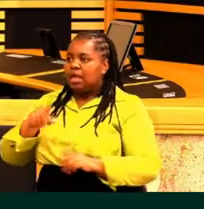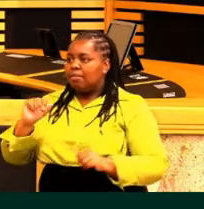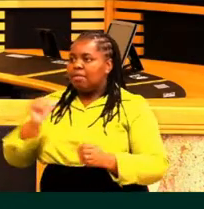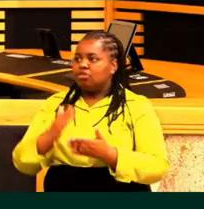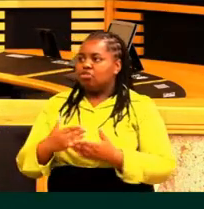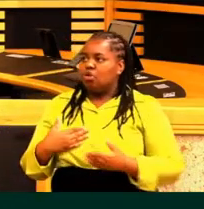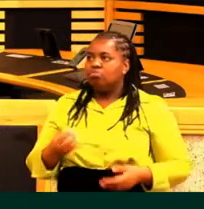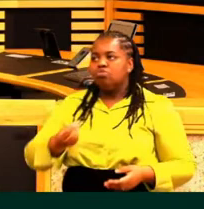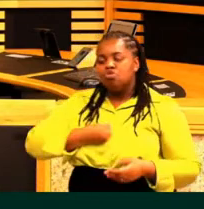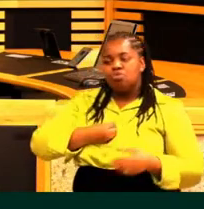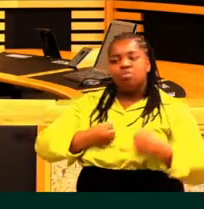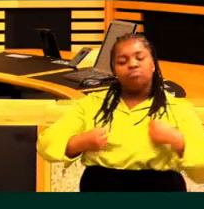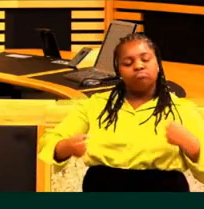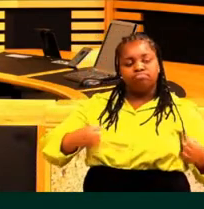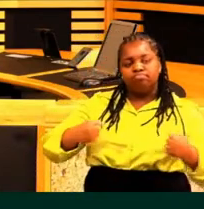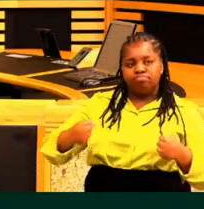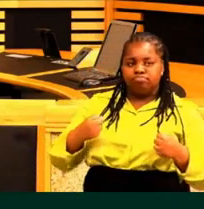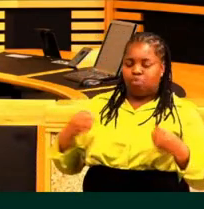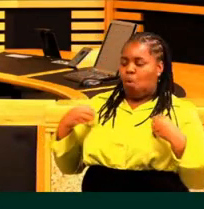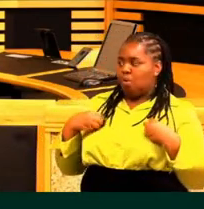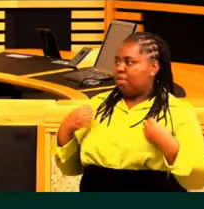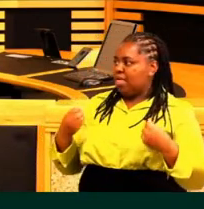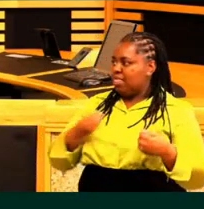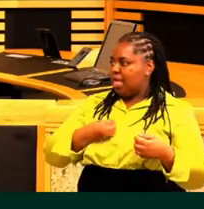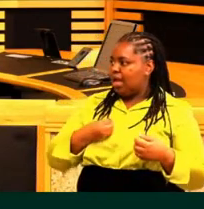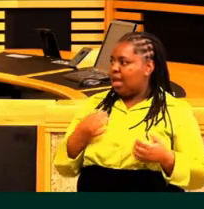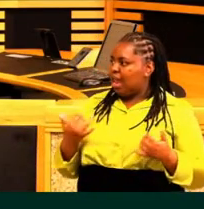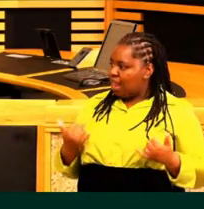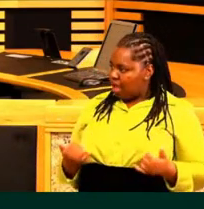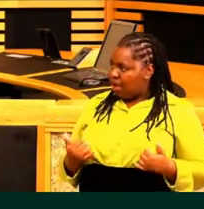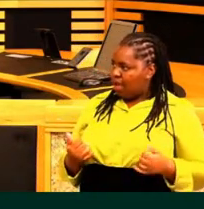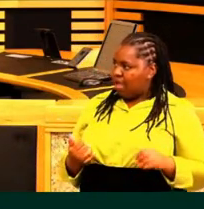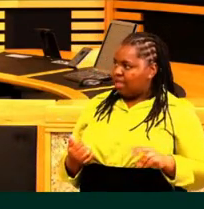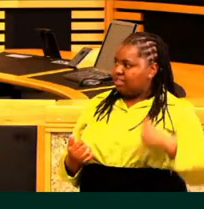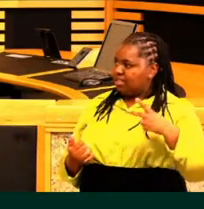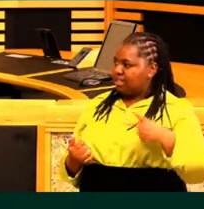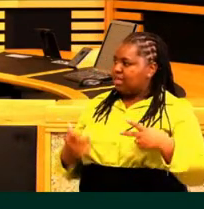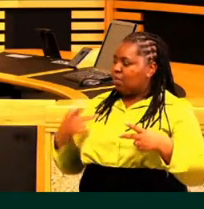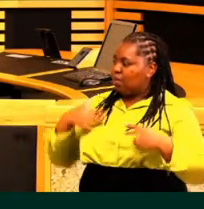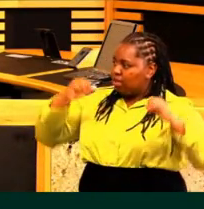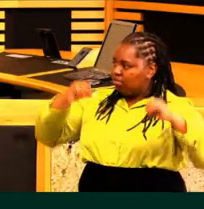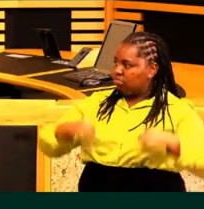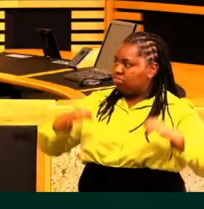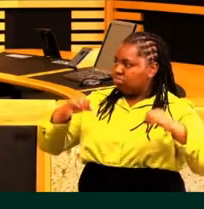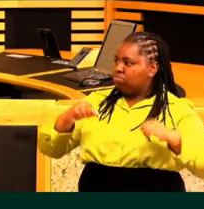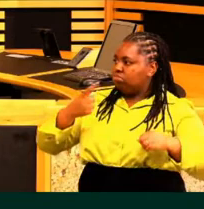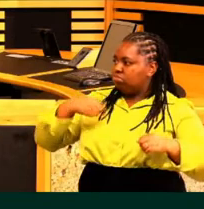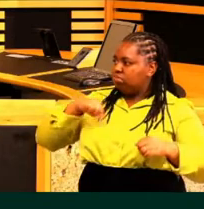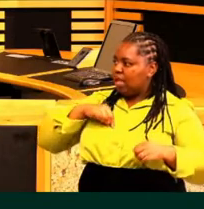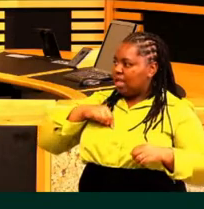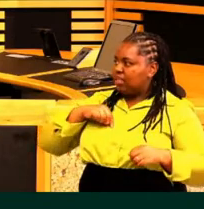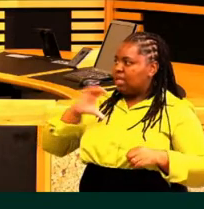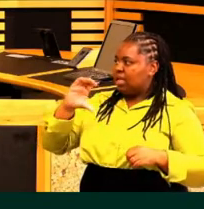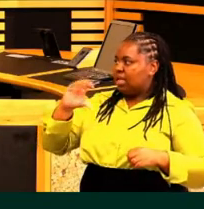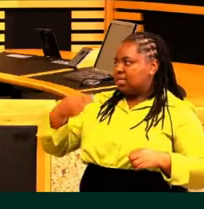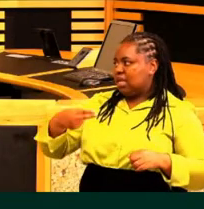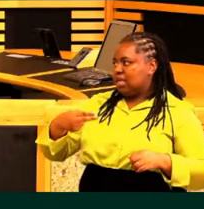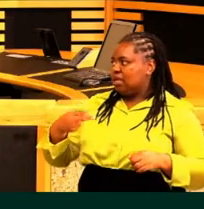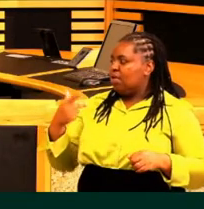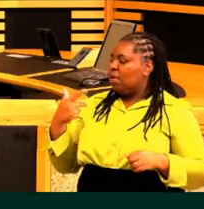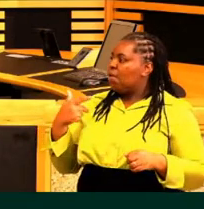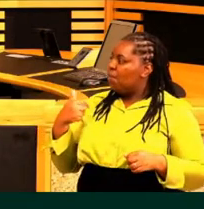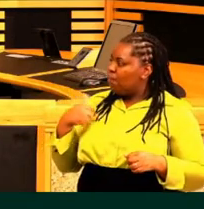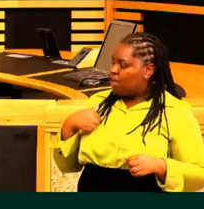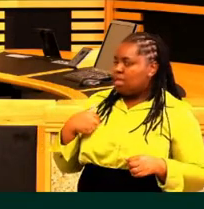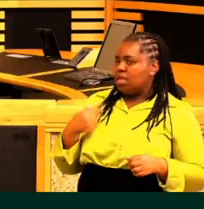filled by young people or rent by young people now there's a second aspect that we have agreed upon as as a Christian we